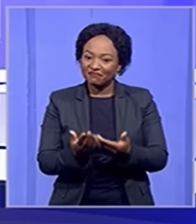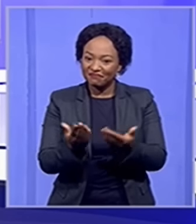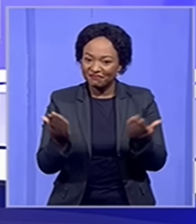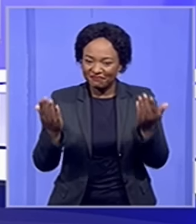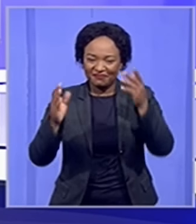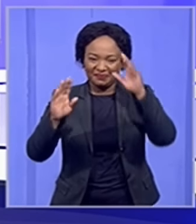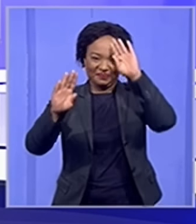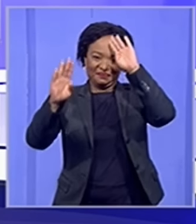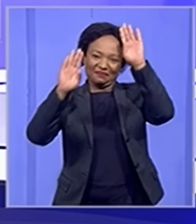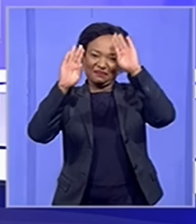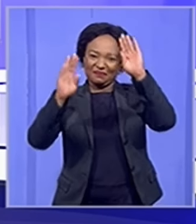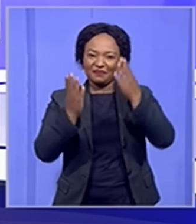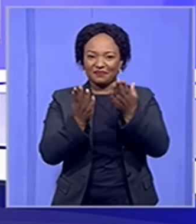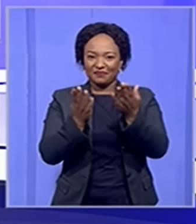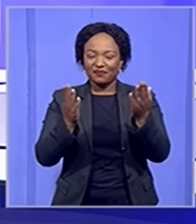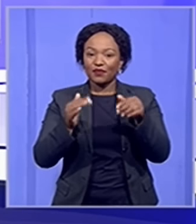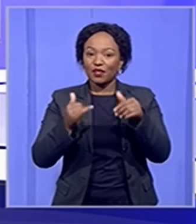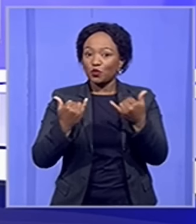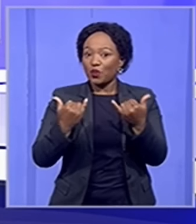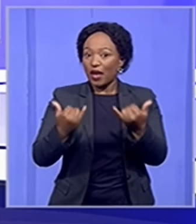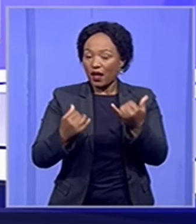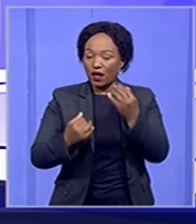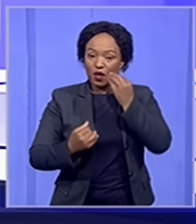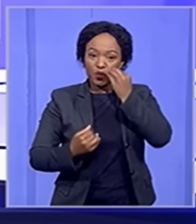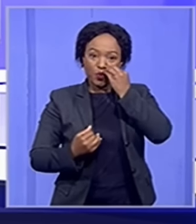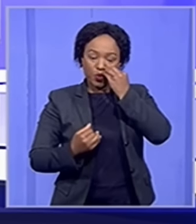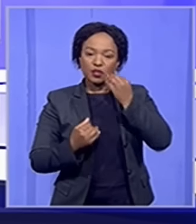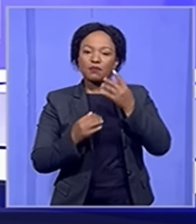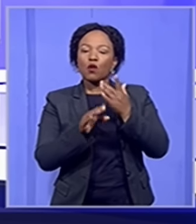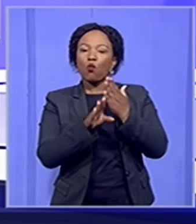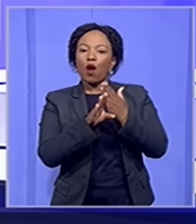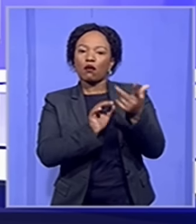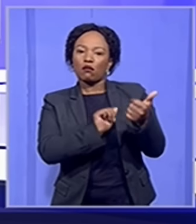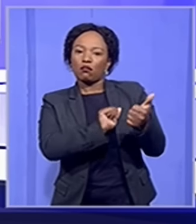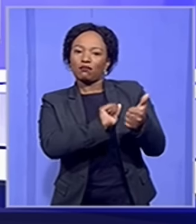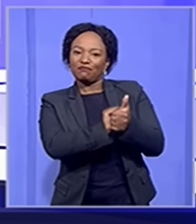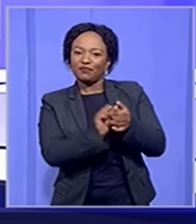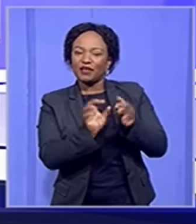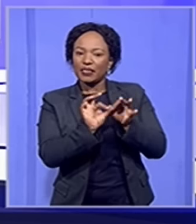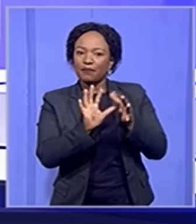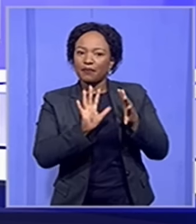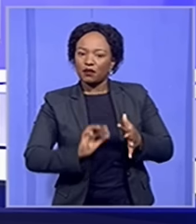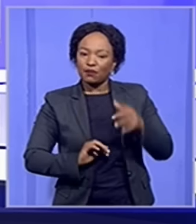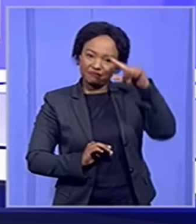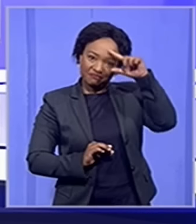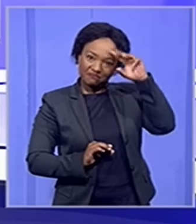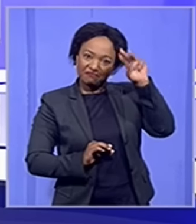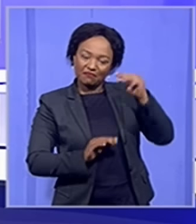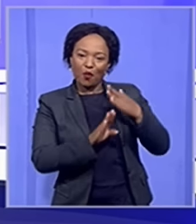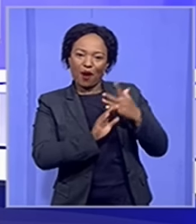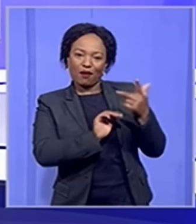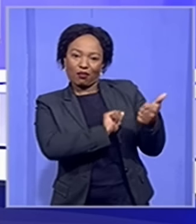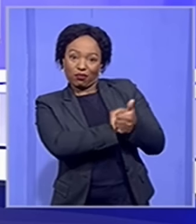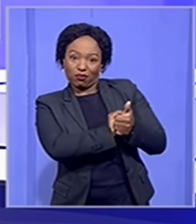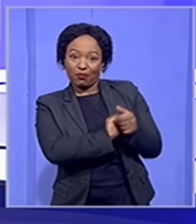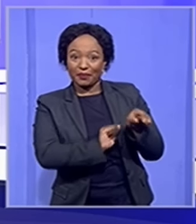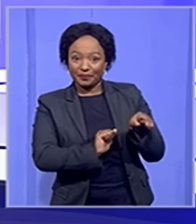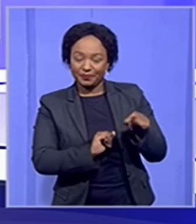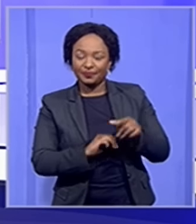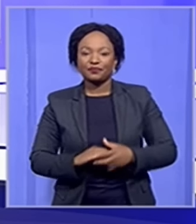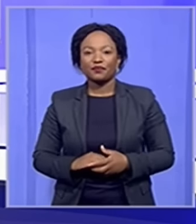Bagešo thobela ditabeng tša lehono ke sweretsela le mošomimmogo wa polelo ya diatla Mpho Teme. Mopresidente